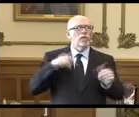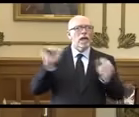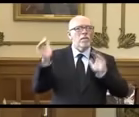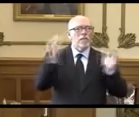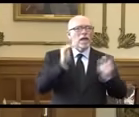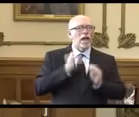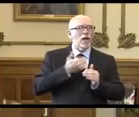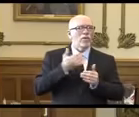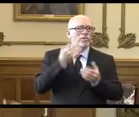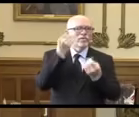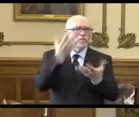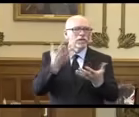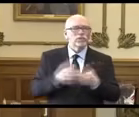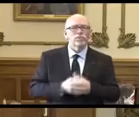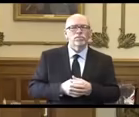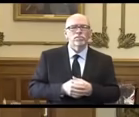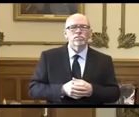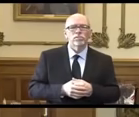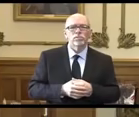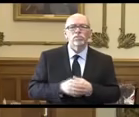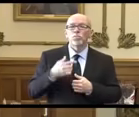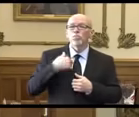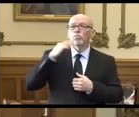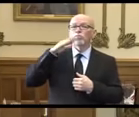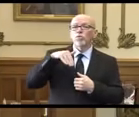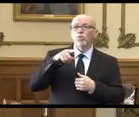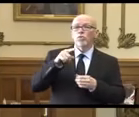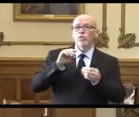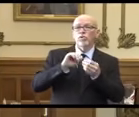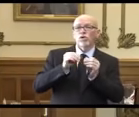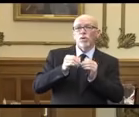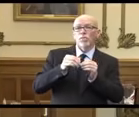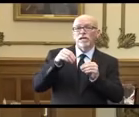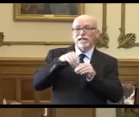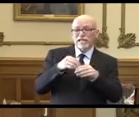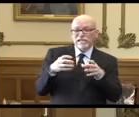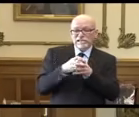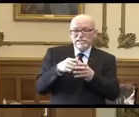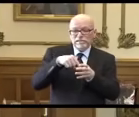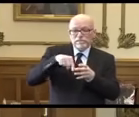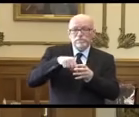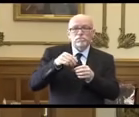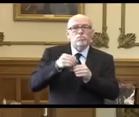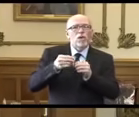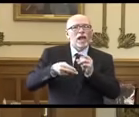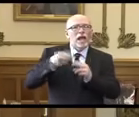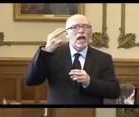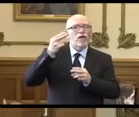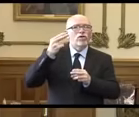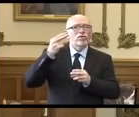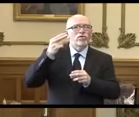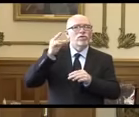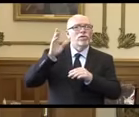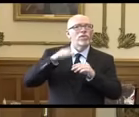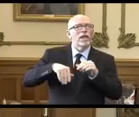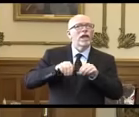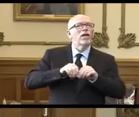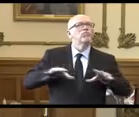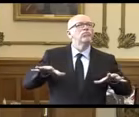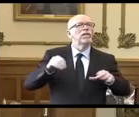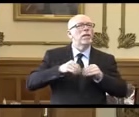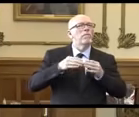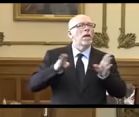notes. We do know that numbers in congregate settings are going to be much higher than they are in the general